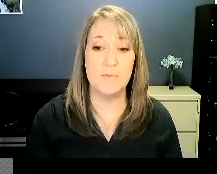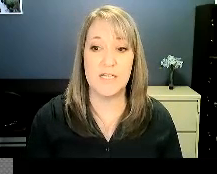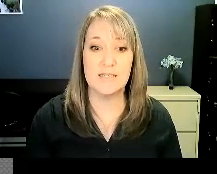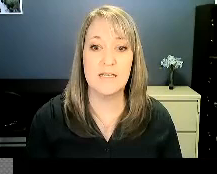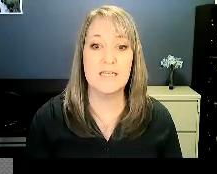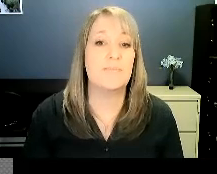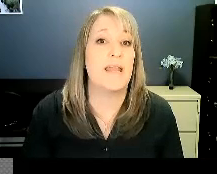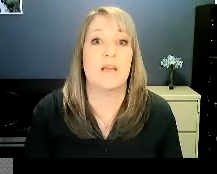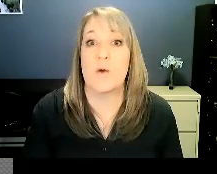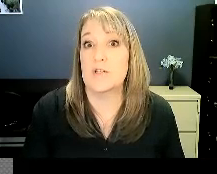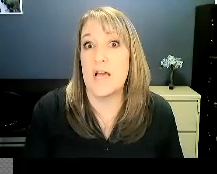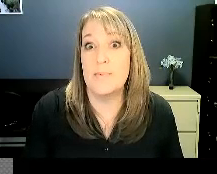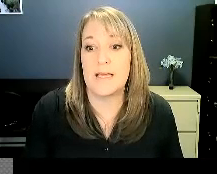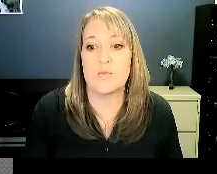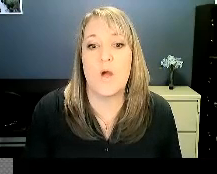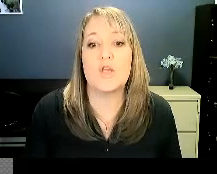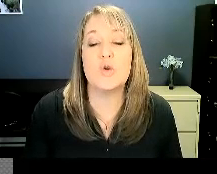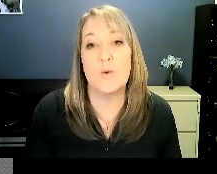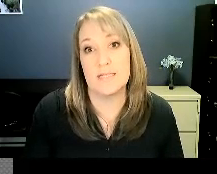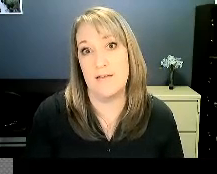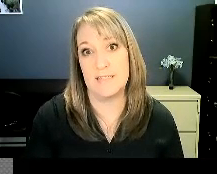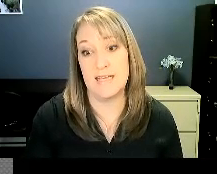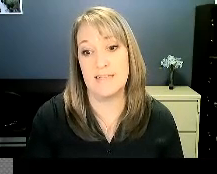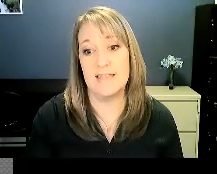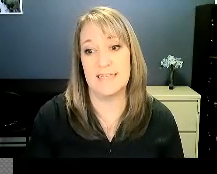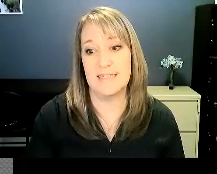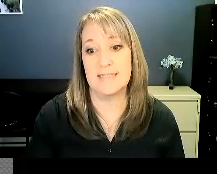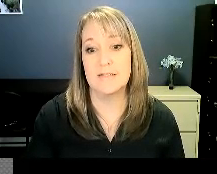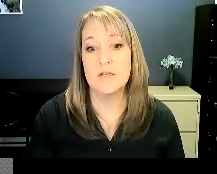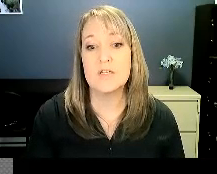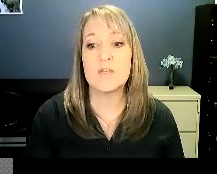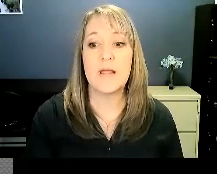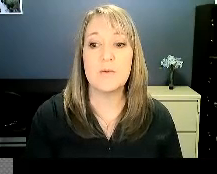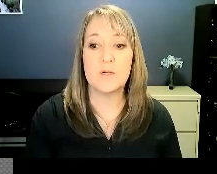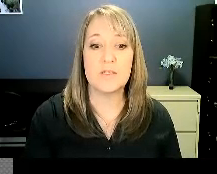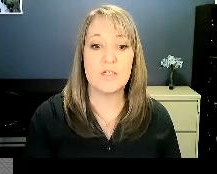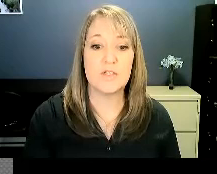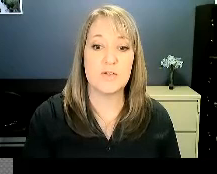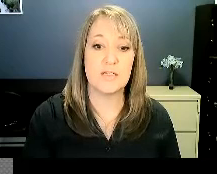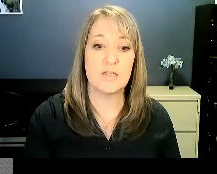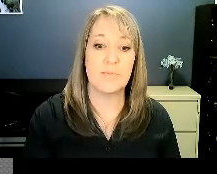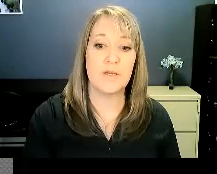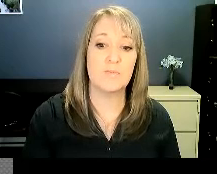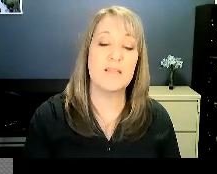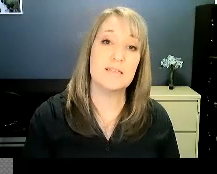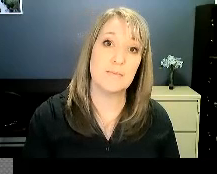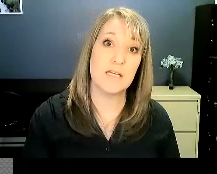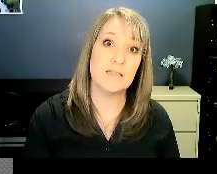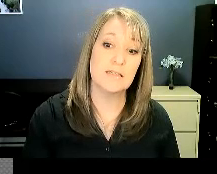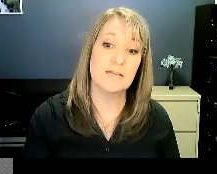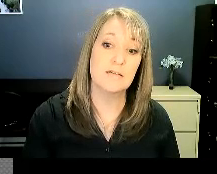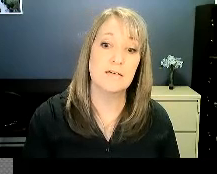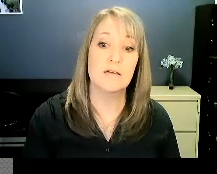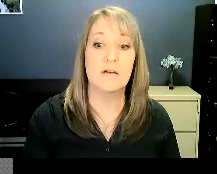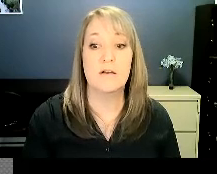verb, object, depending on what your topic is, what you want to emphasize in the sentence. So in other words, your chosen topic could be the